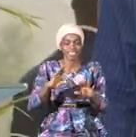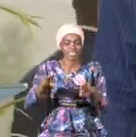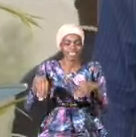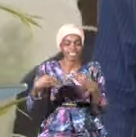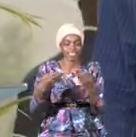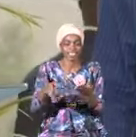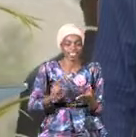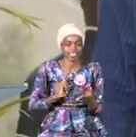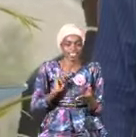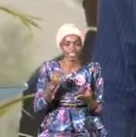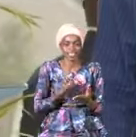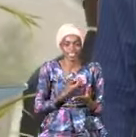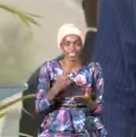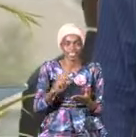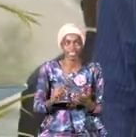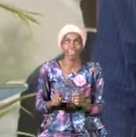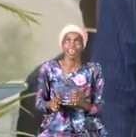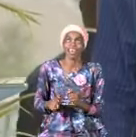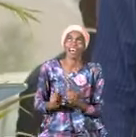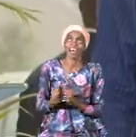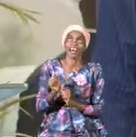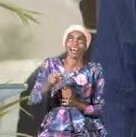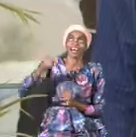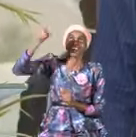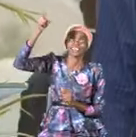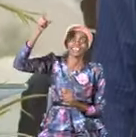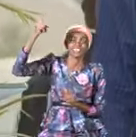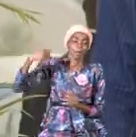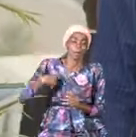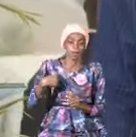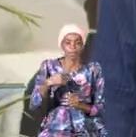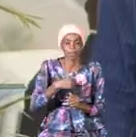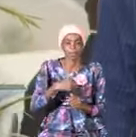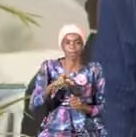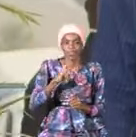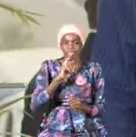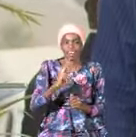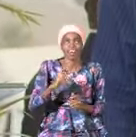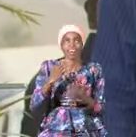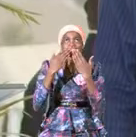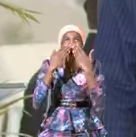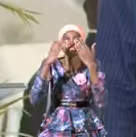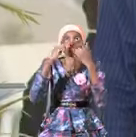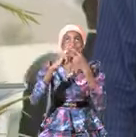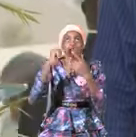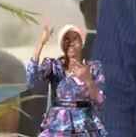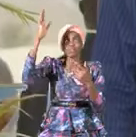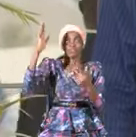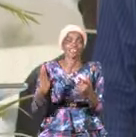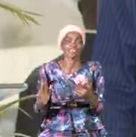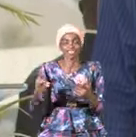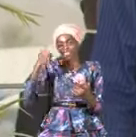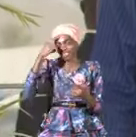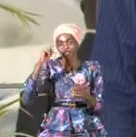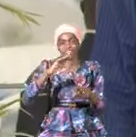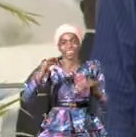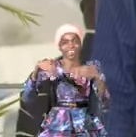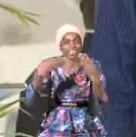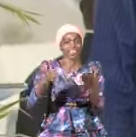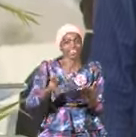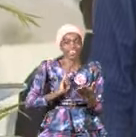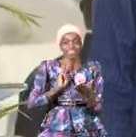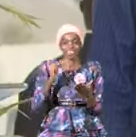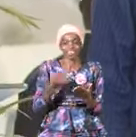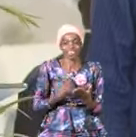the altitude. We are grateful to God for giving us